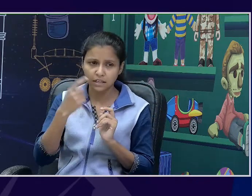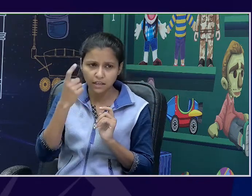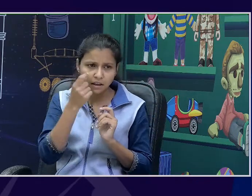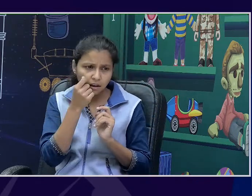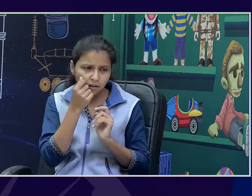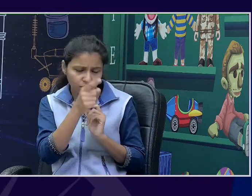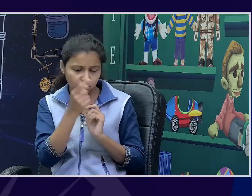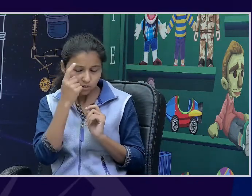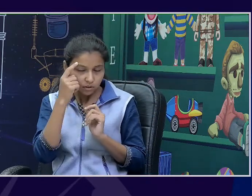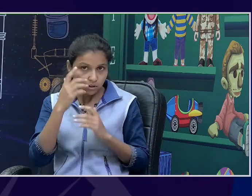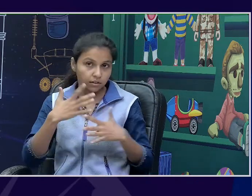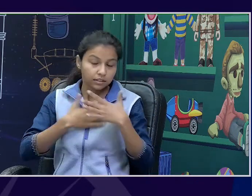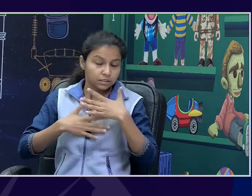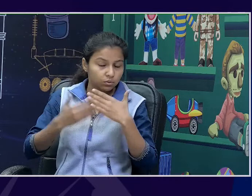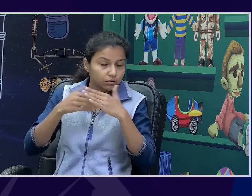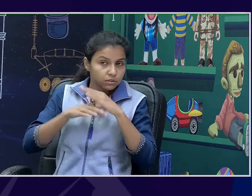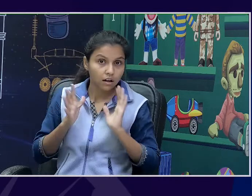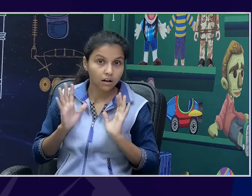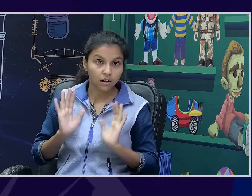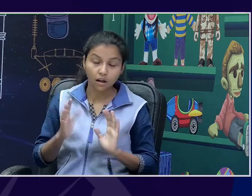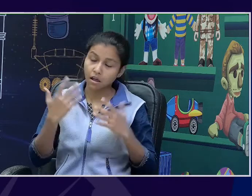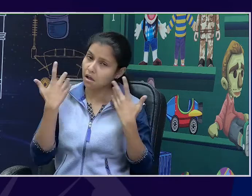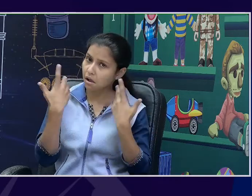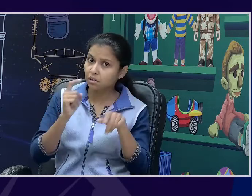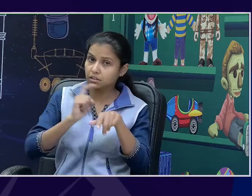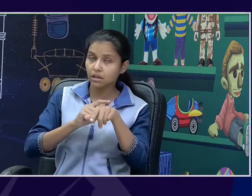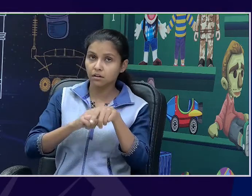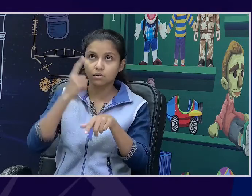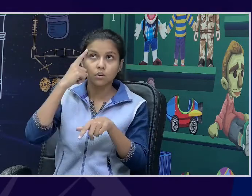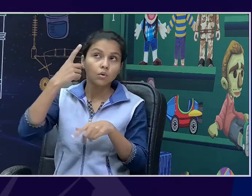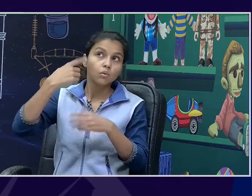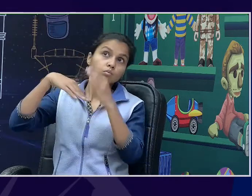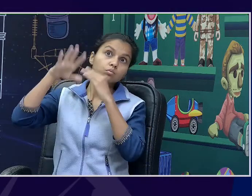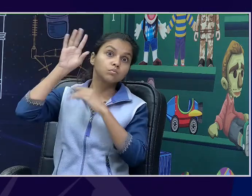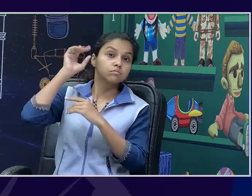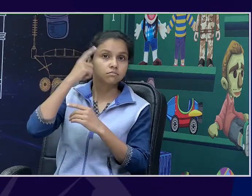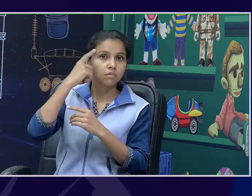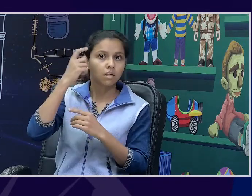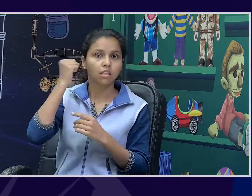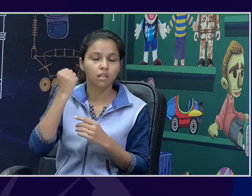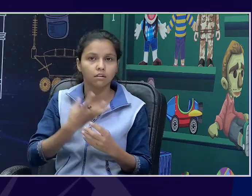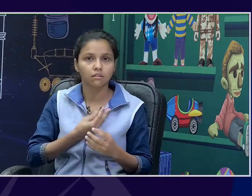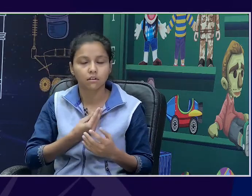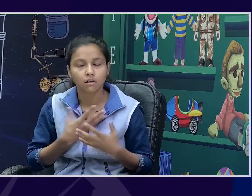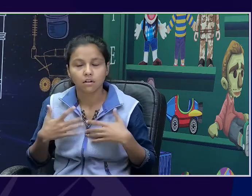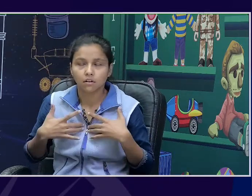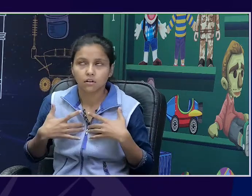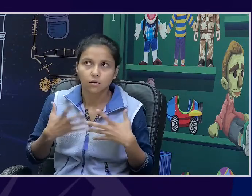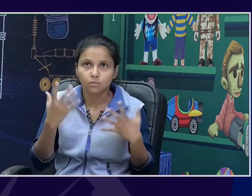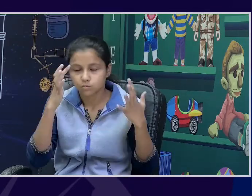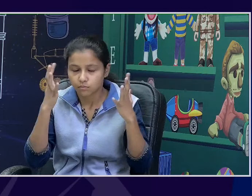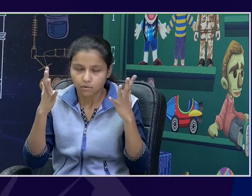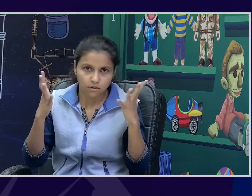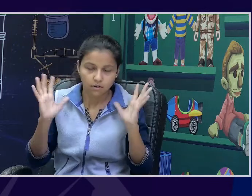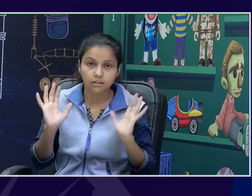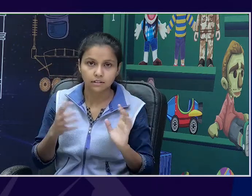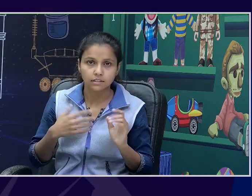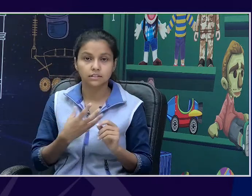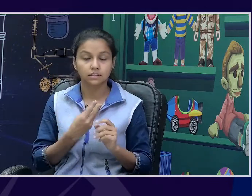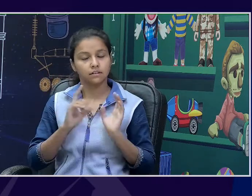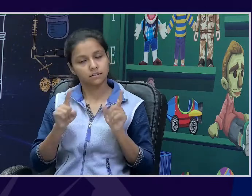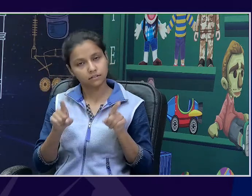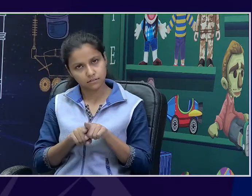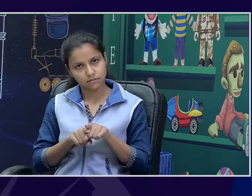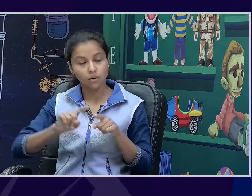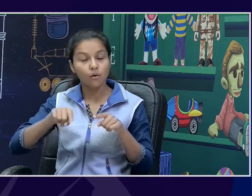to enjoy the sight of water, because every time he used to remember that fear, he used to remember that feeling of drowning. So what